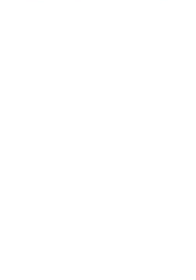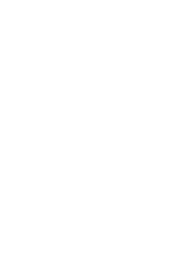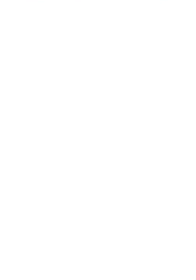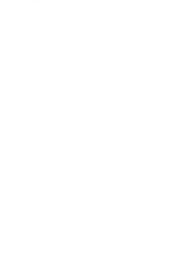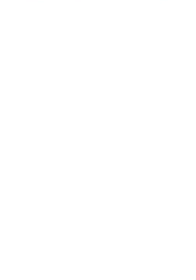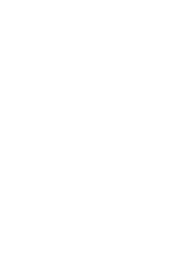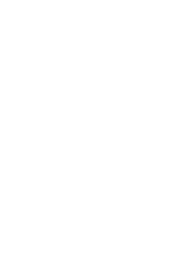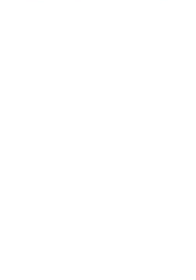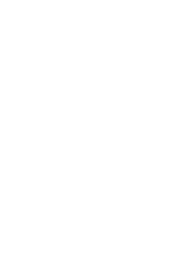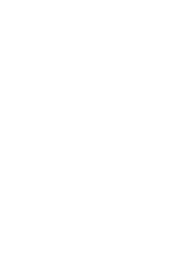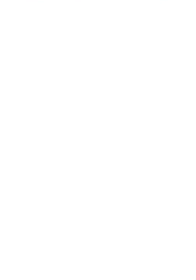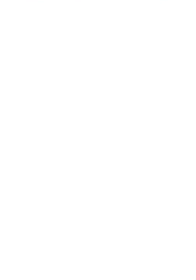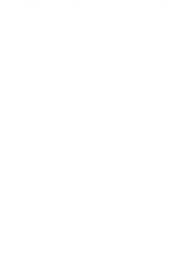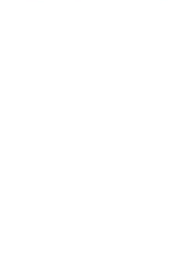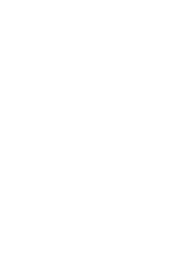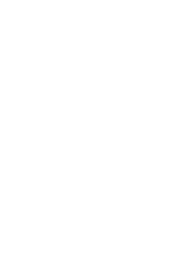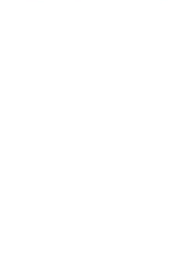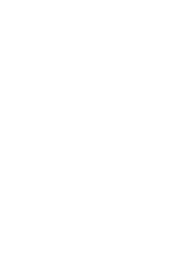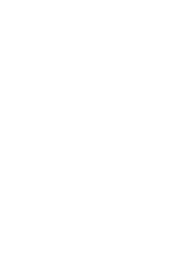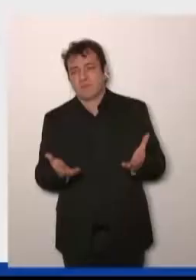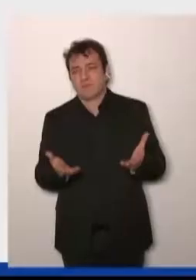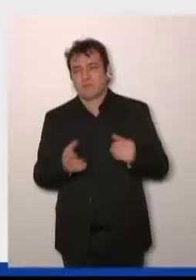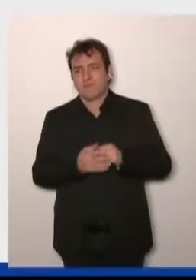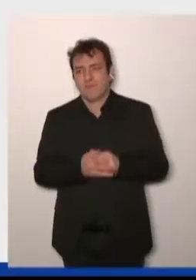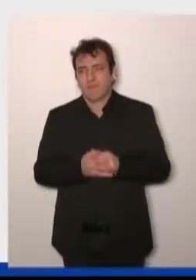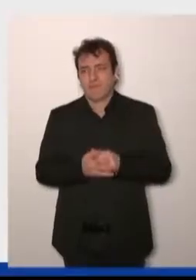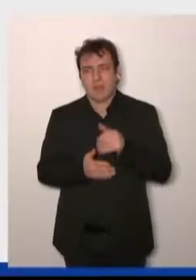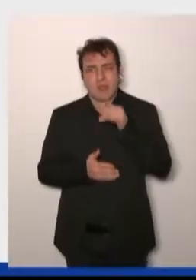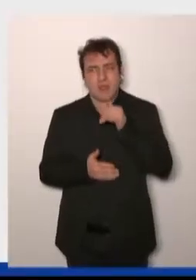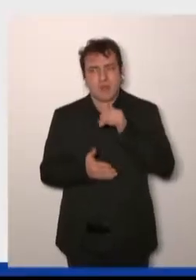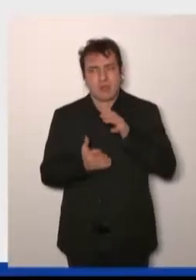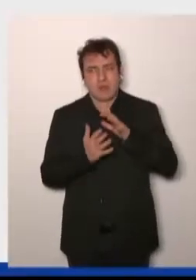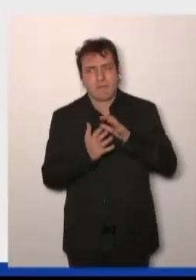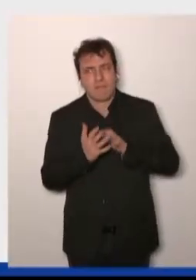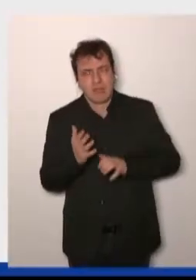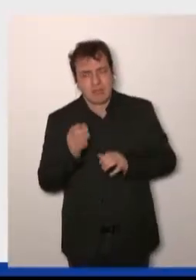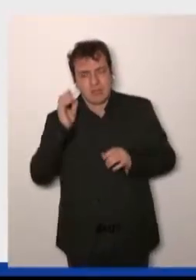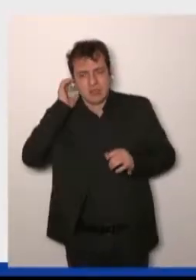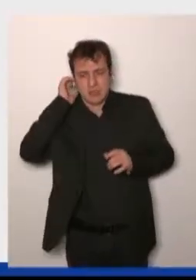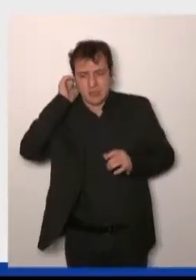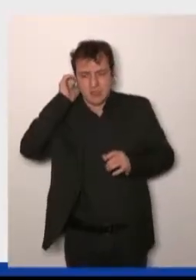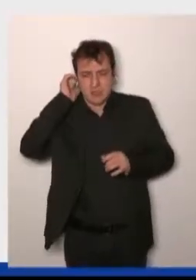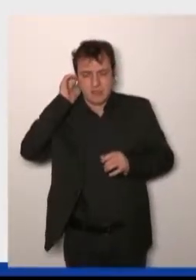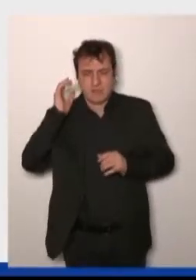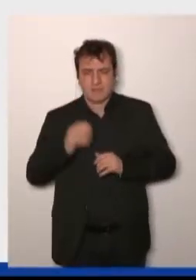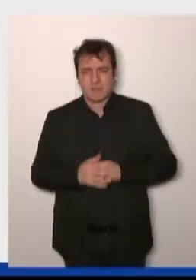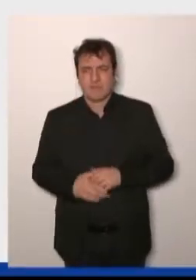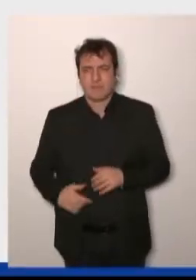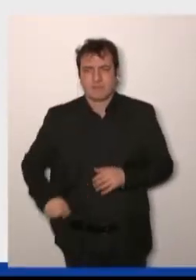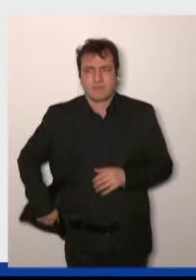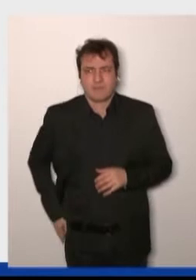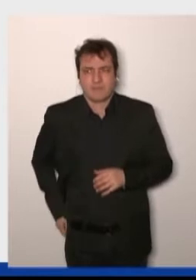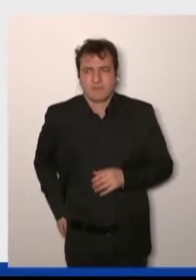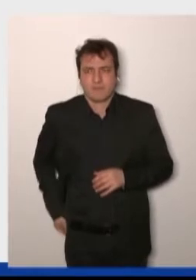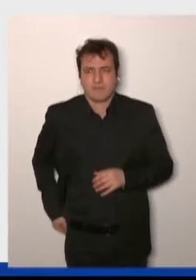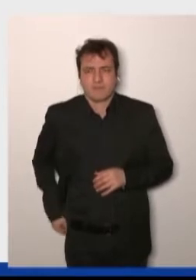you can see my presentation. As part of my short presentation, I would like to briefly sort of go